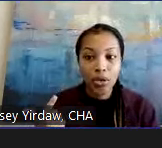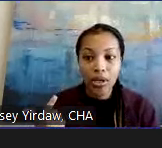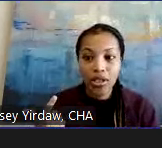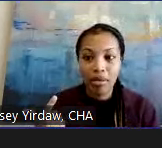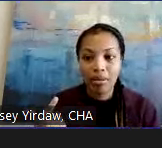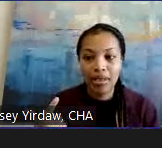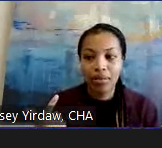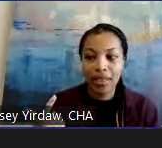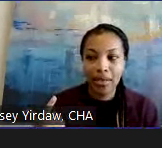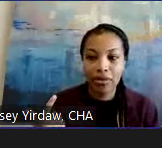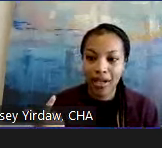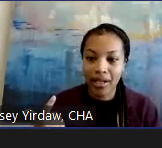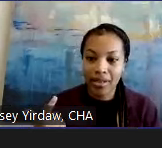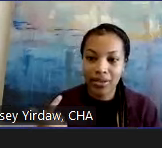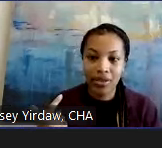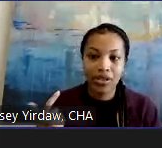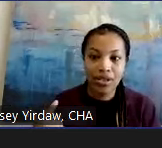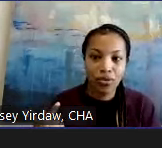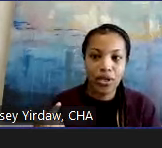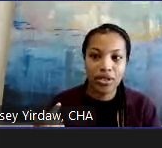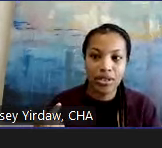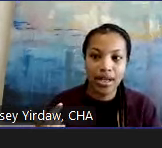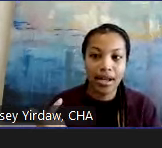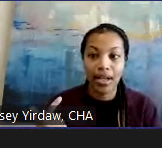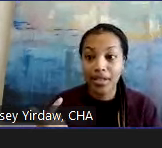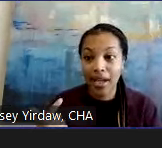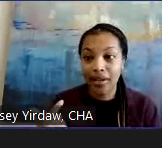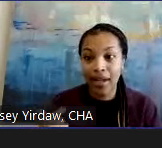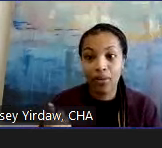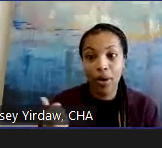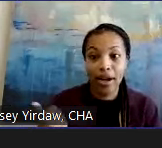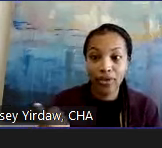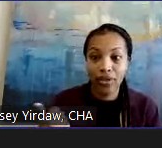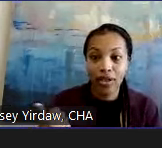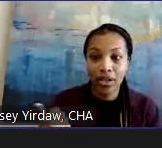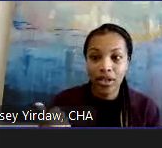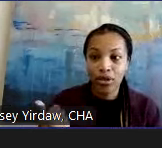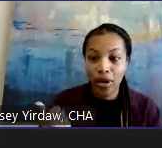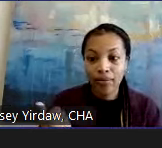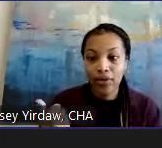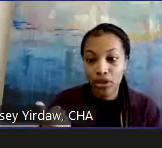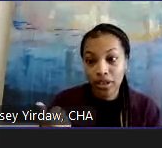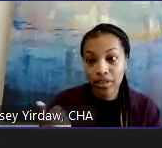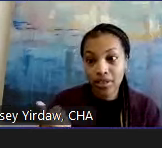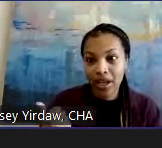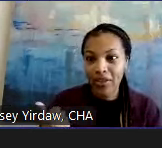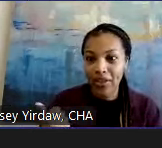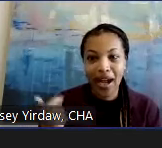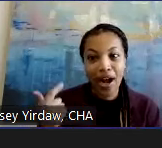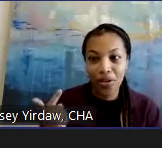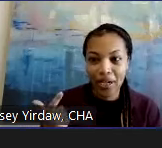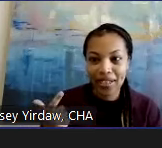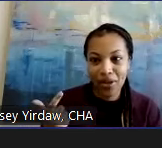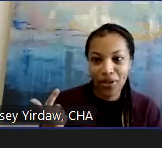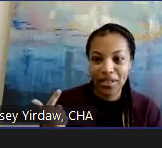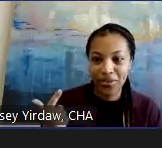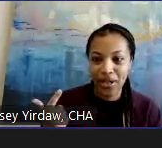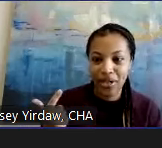what situation, maybe the right time to ask these sensitive questions is not at intake, like right after, do you have insurance? And then how do